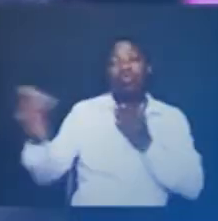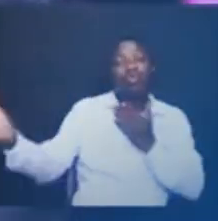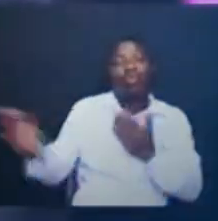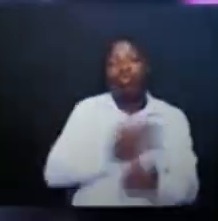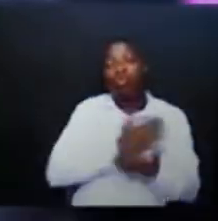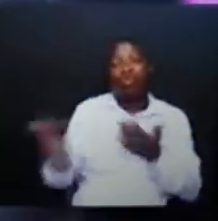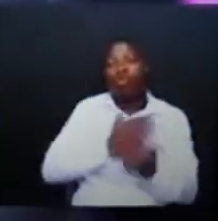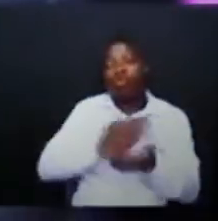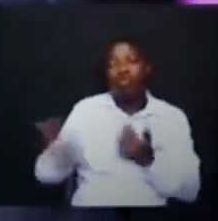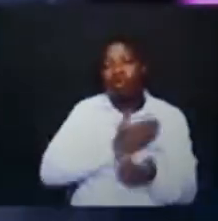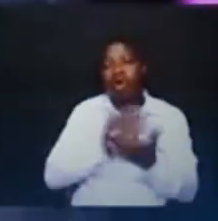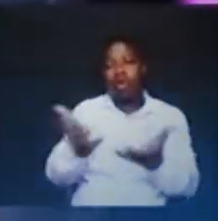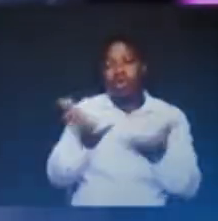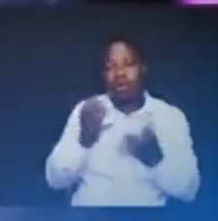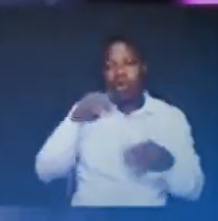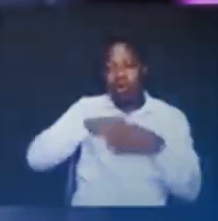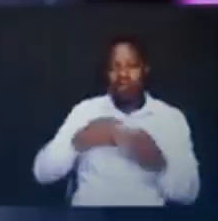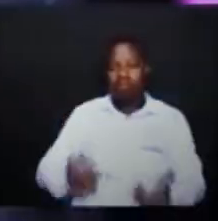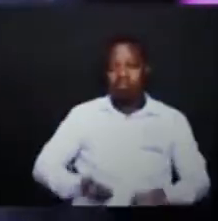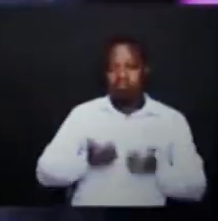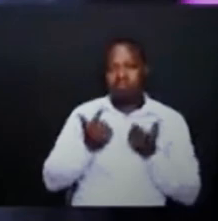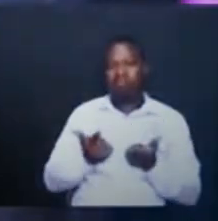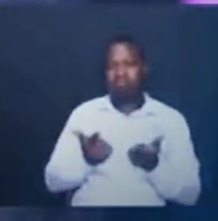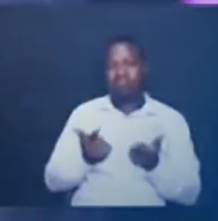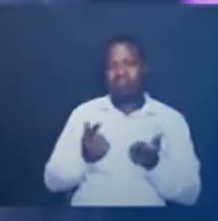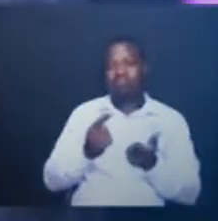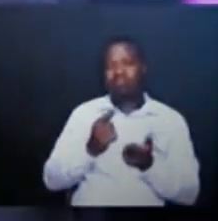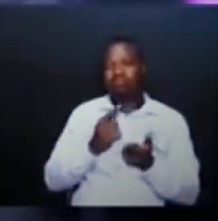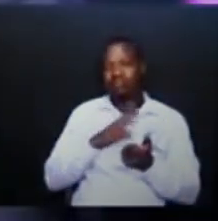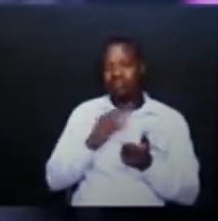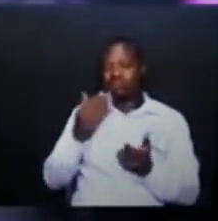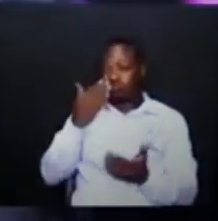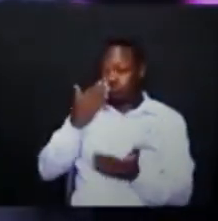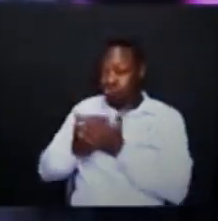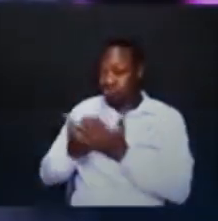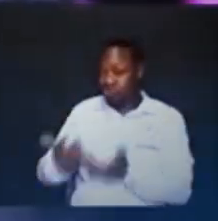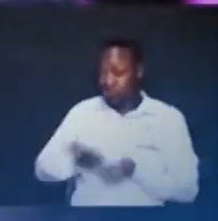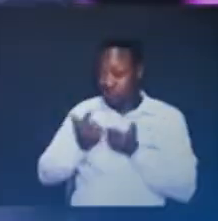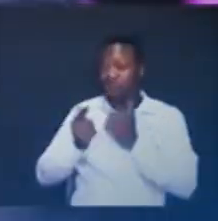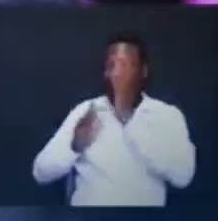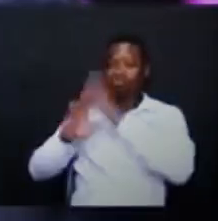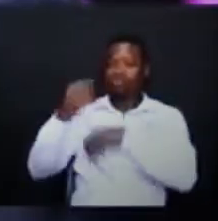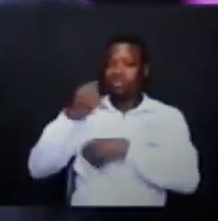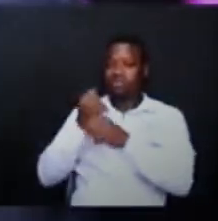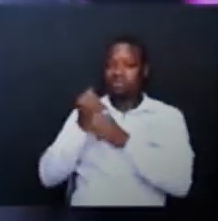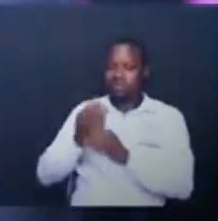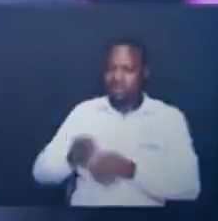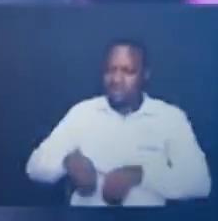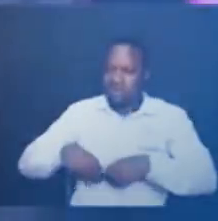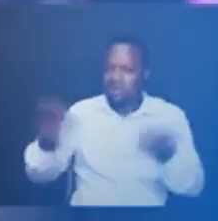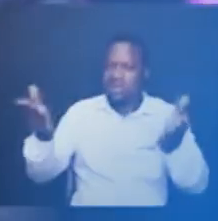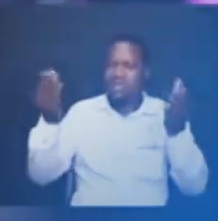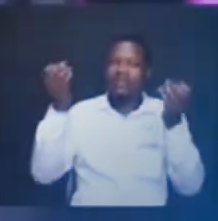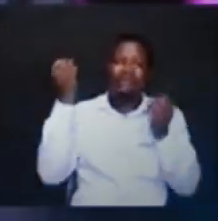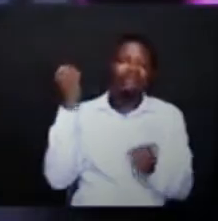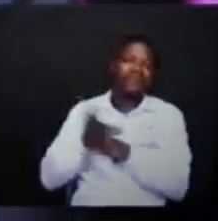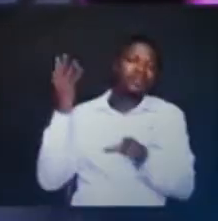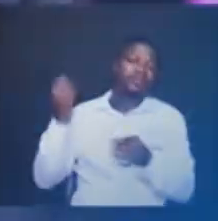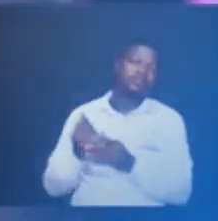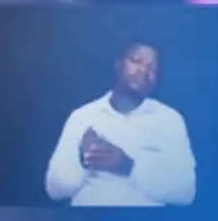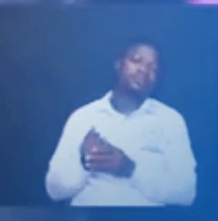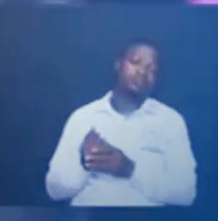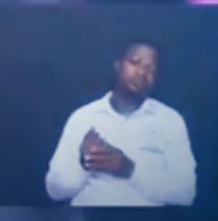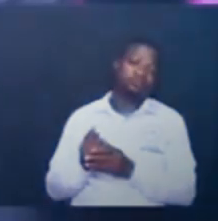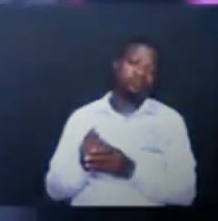need for life and even for godliness. Okay, can Petro whom edi kan o Nyankopon odi ne hia ye nyina ebebwa